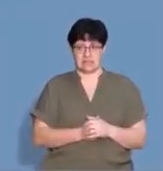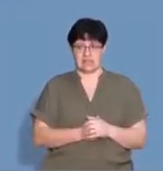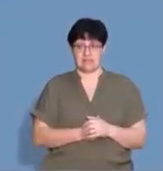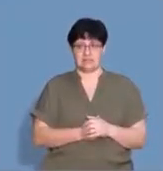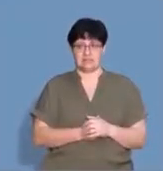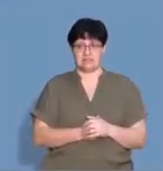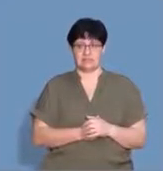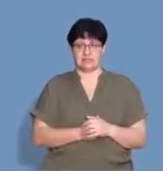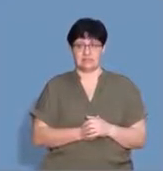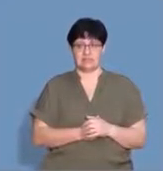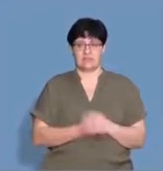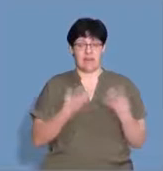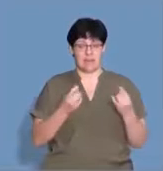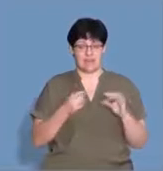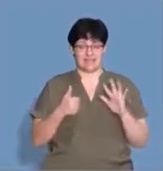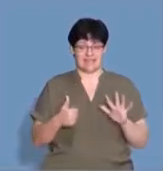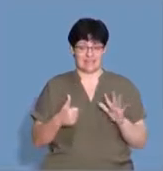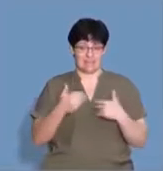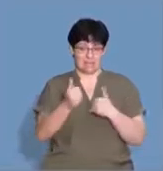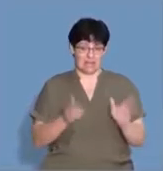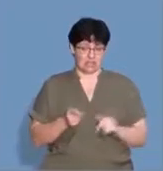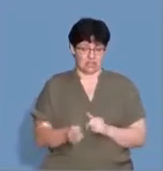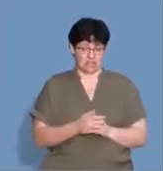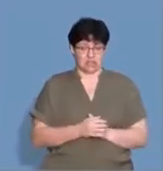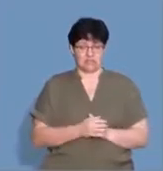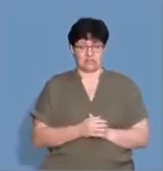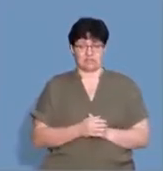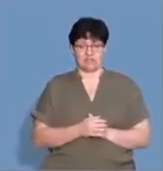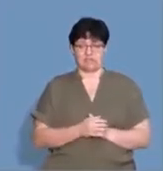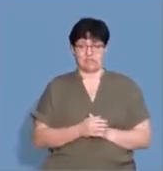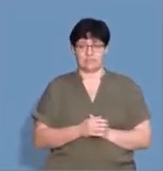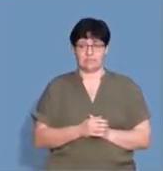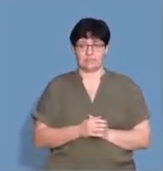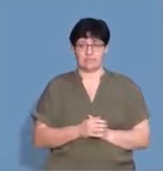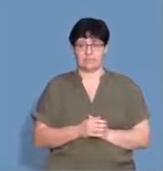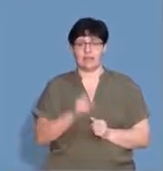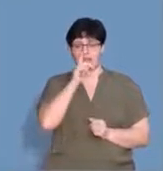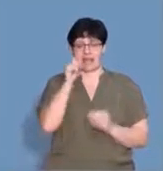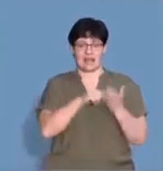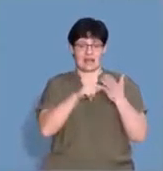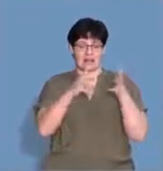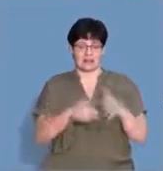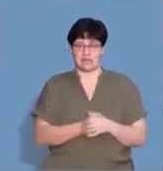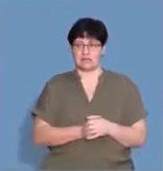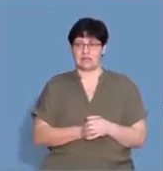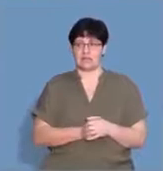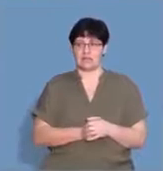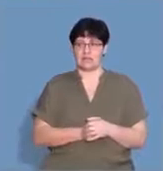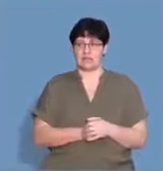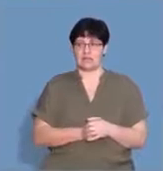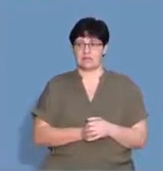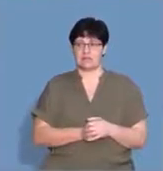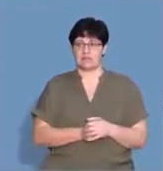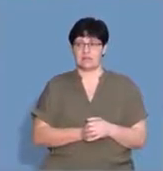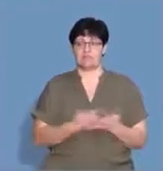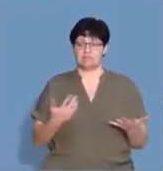Okay, that number is 6. So let's get a calculator out. So